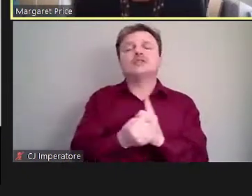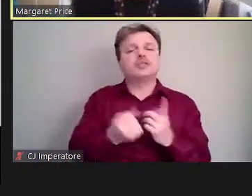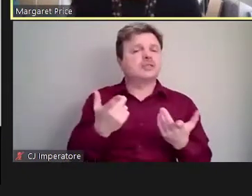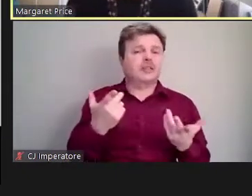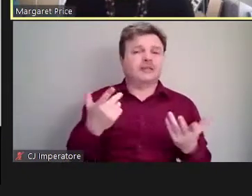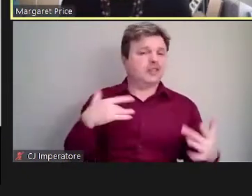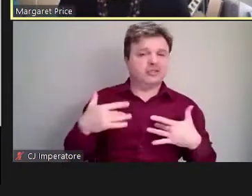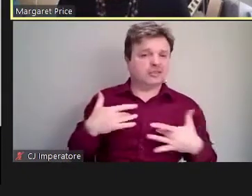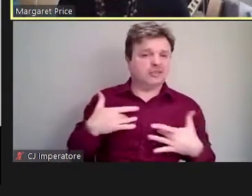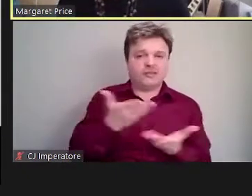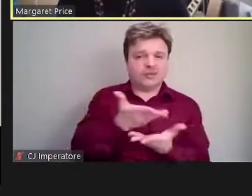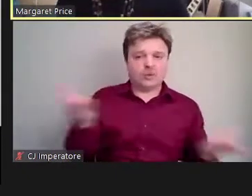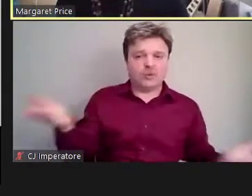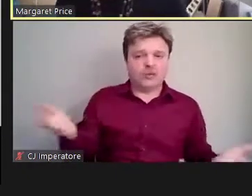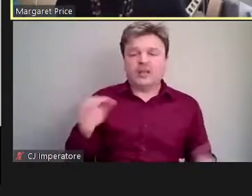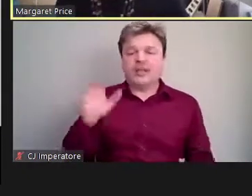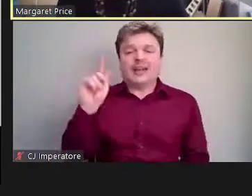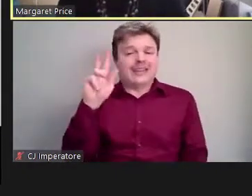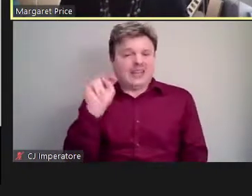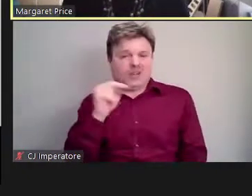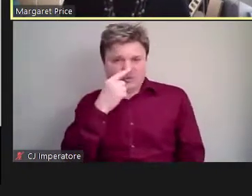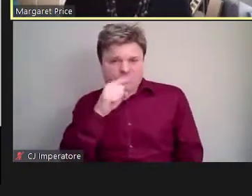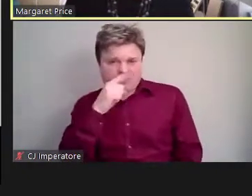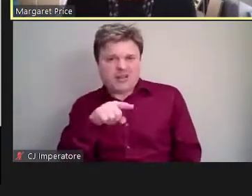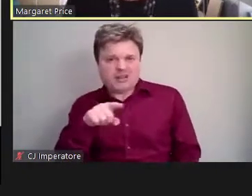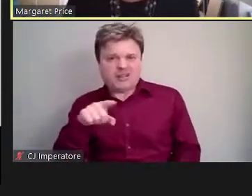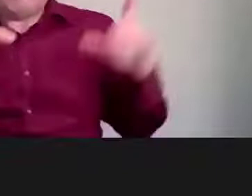you. Karen, would you mind unsharing the document?